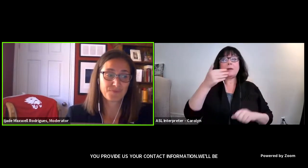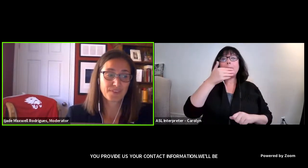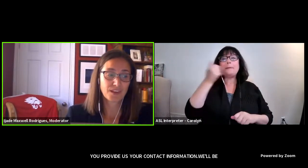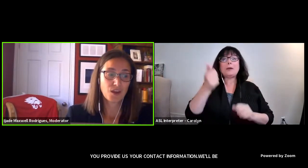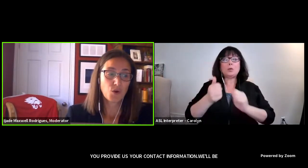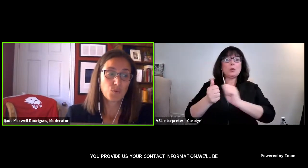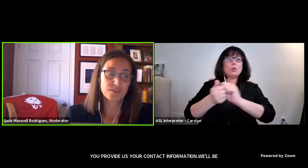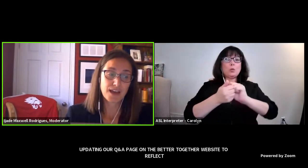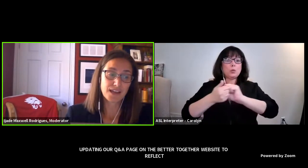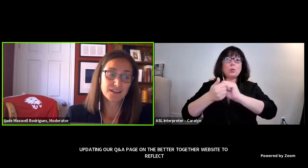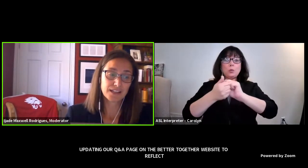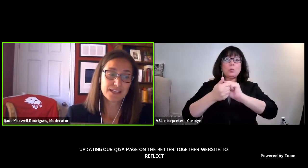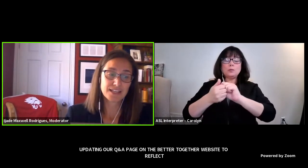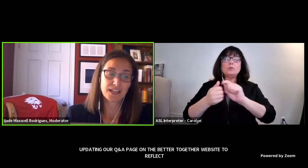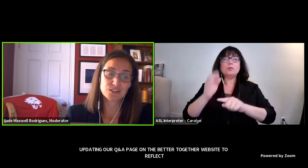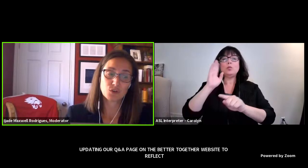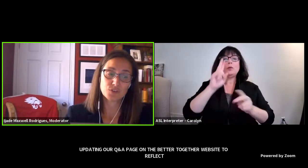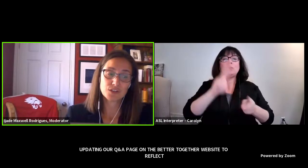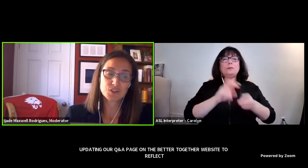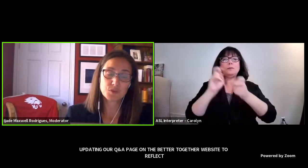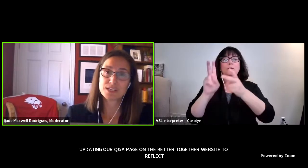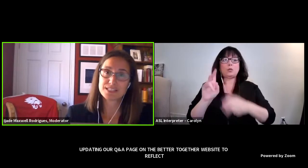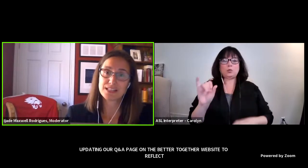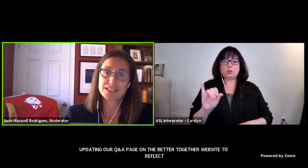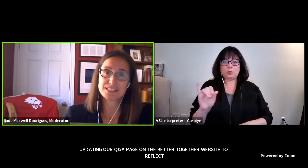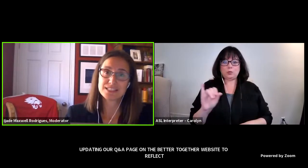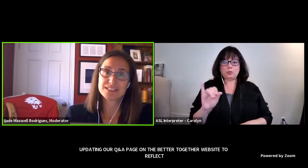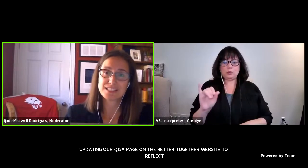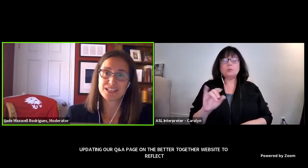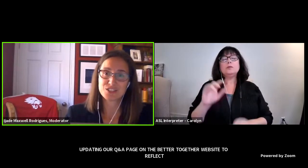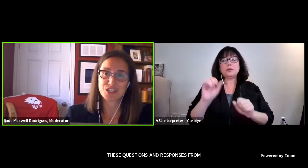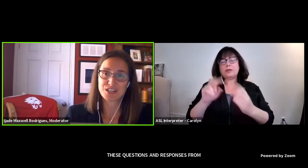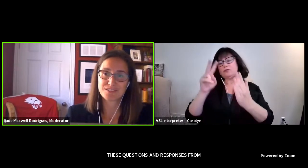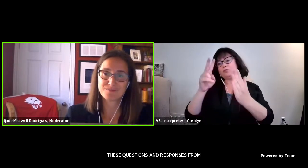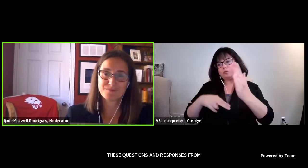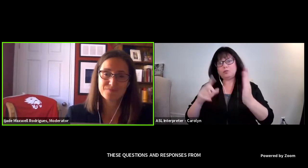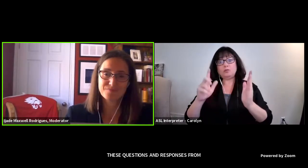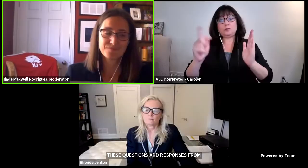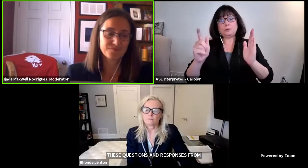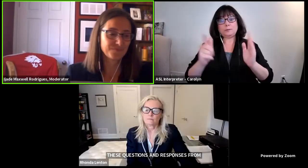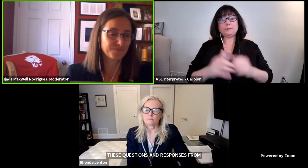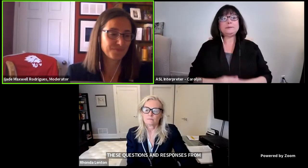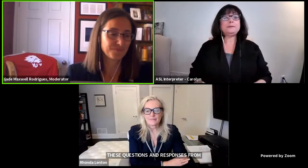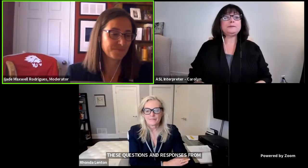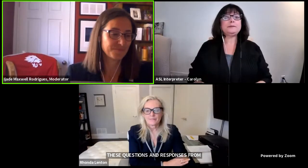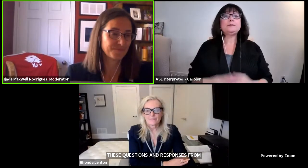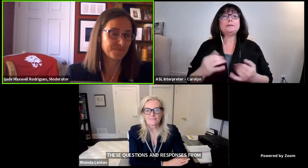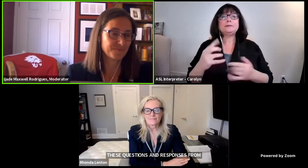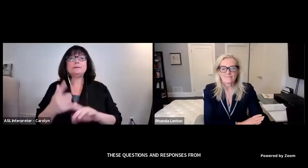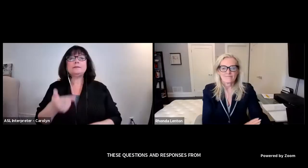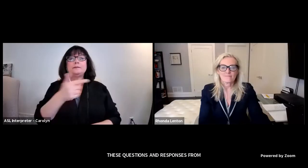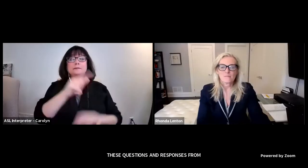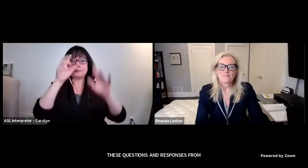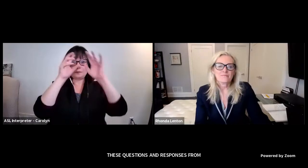session. With that, I'd like to hand it over to President Linton to get started.